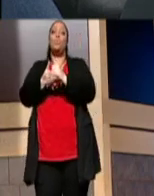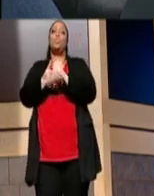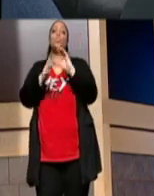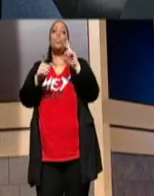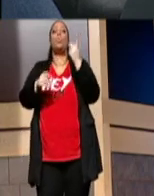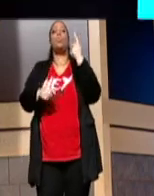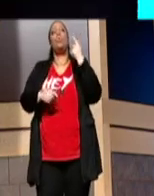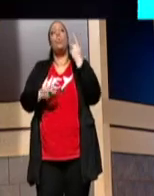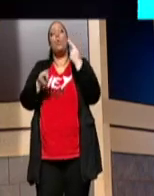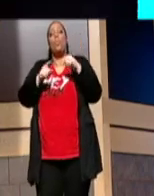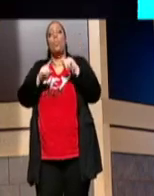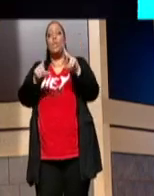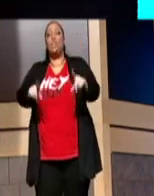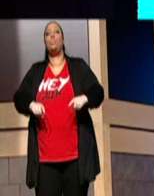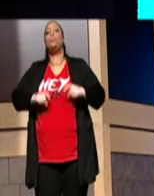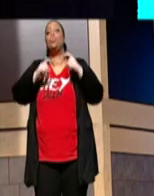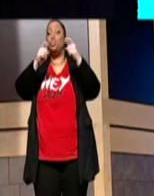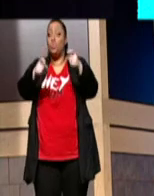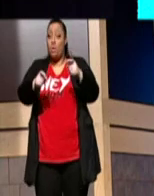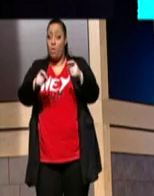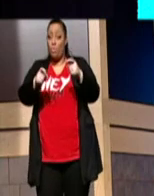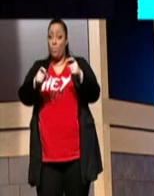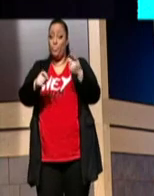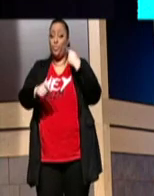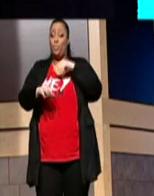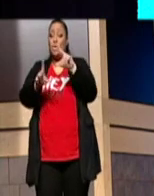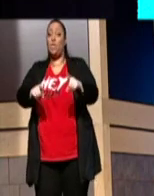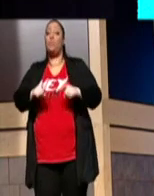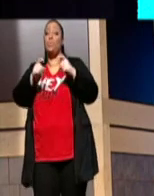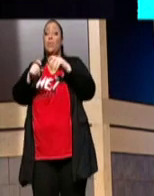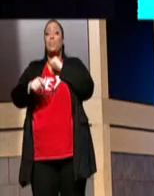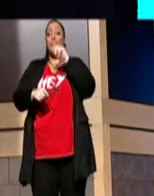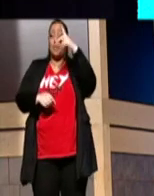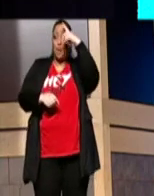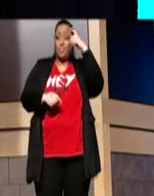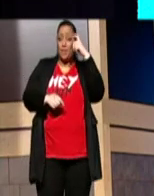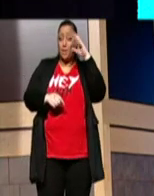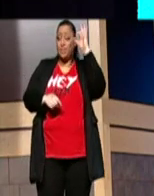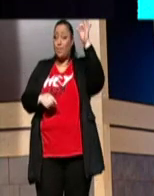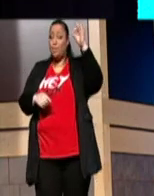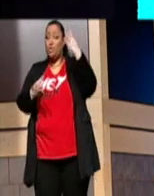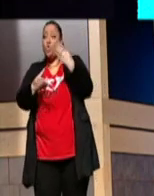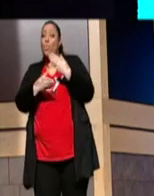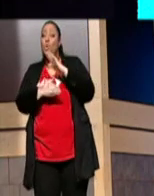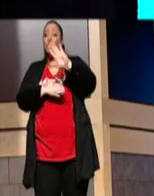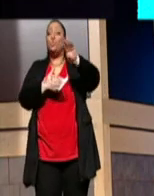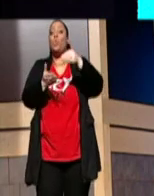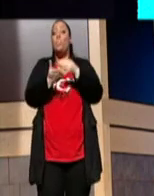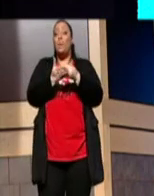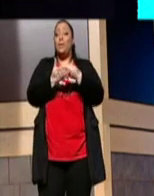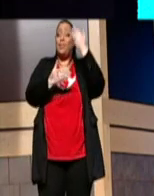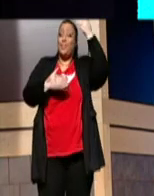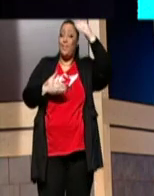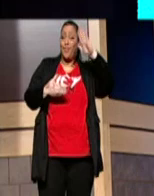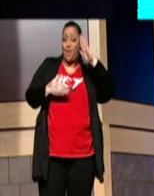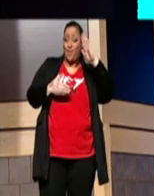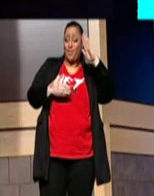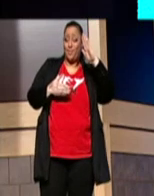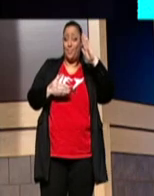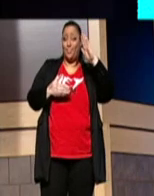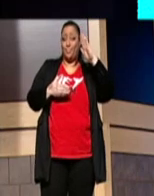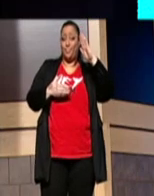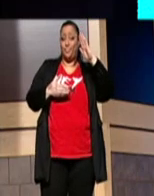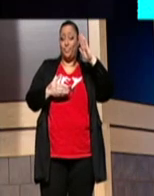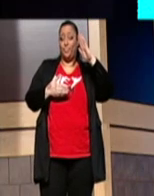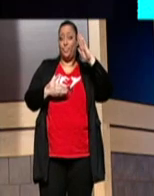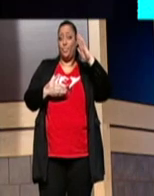as you talked about that when you first came to Chicago, when you give, it's not because the minister wants your money. God